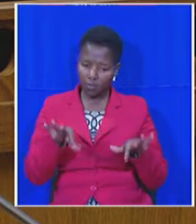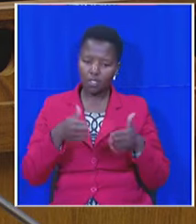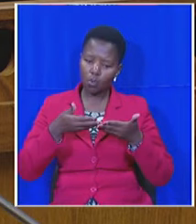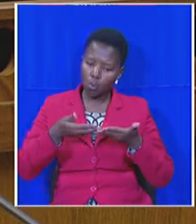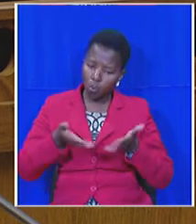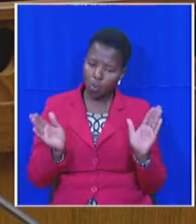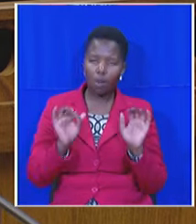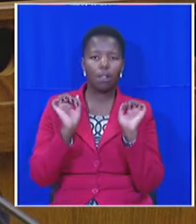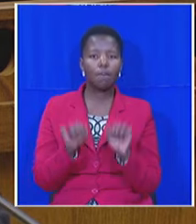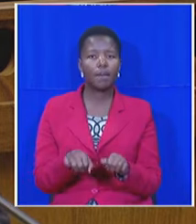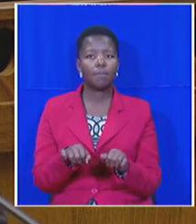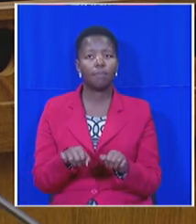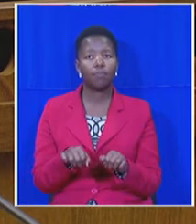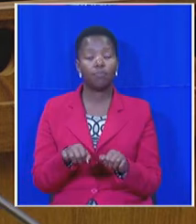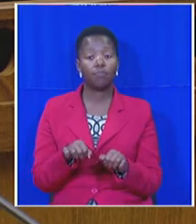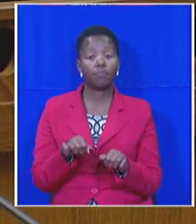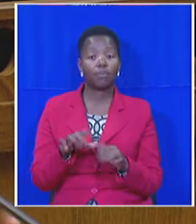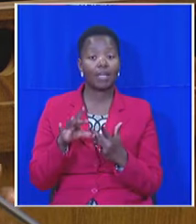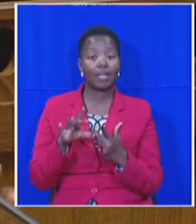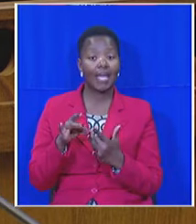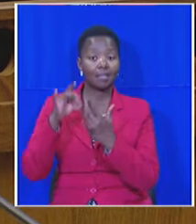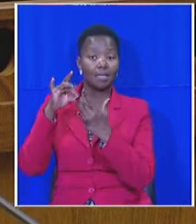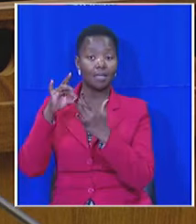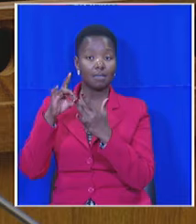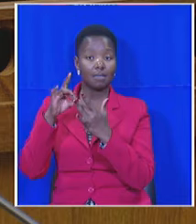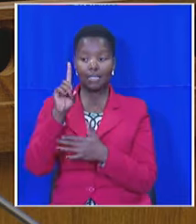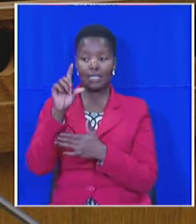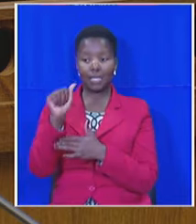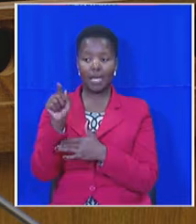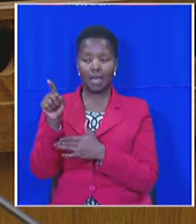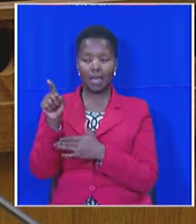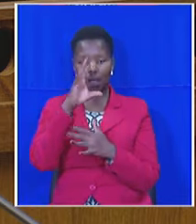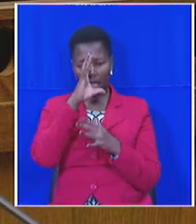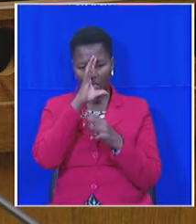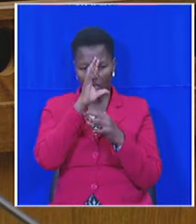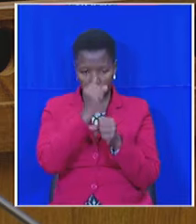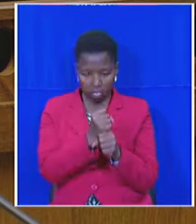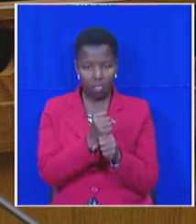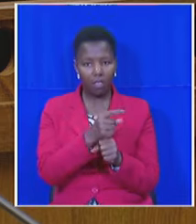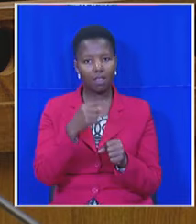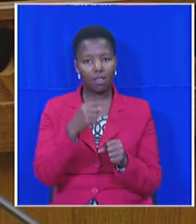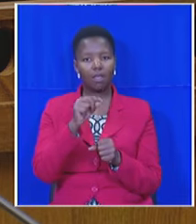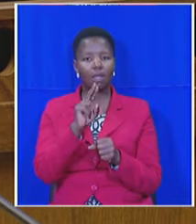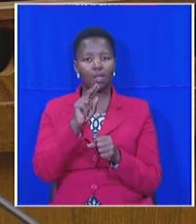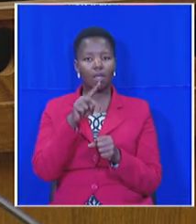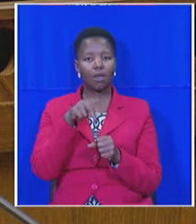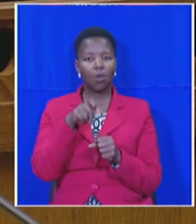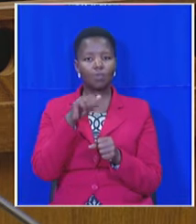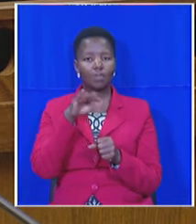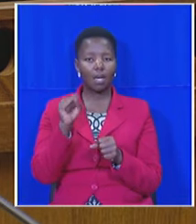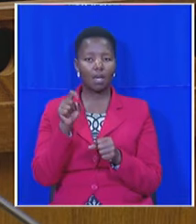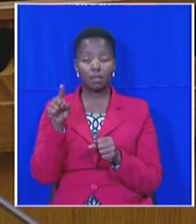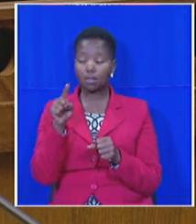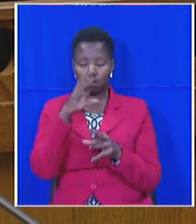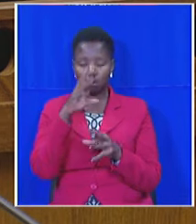budget, except the DA's obsession with the Guptas. I think that is the problem that they